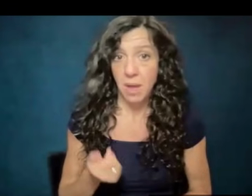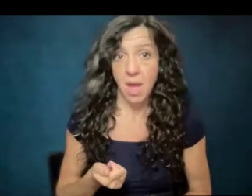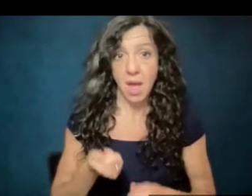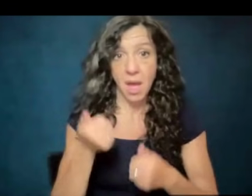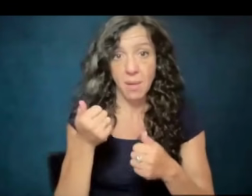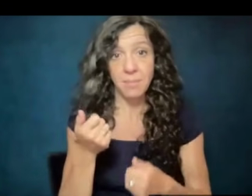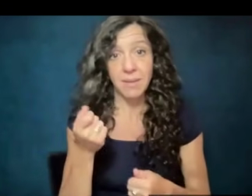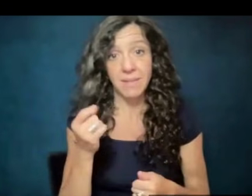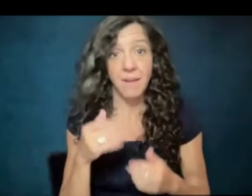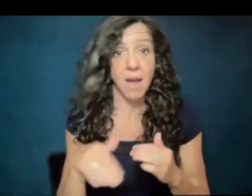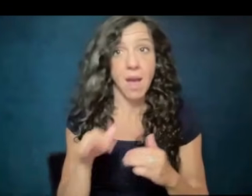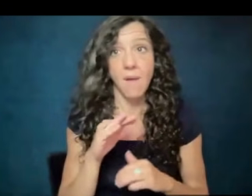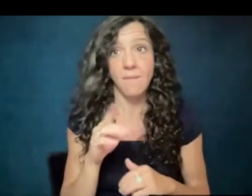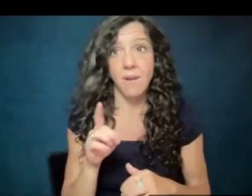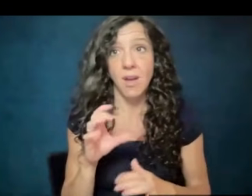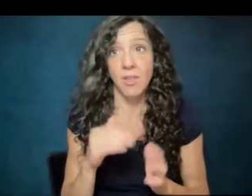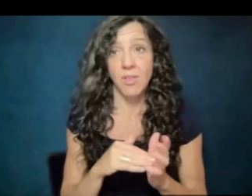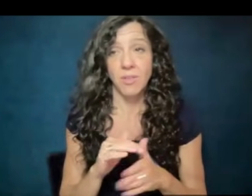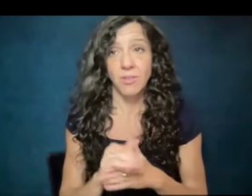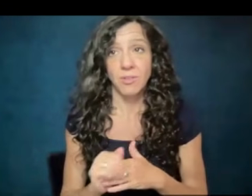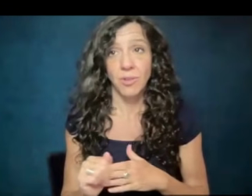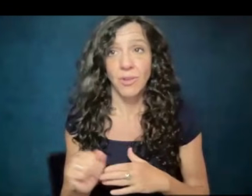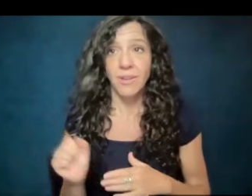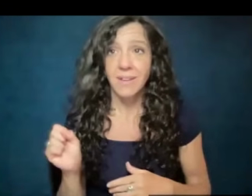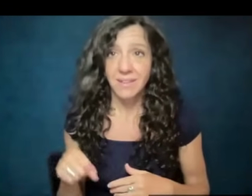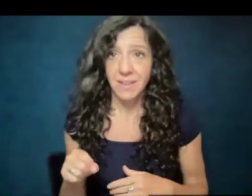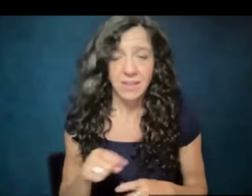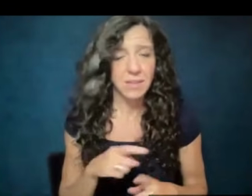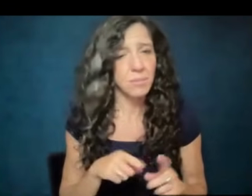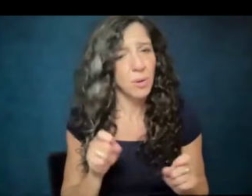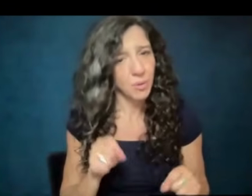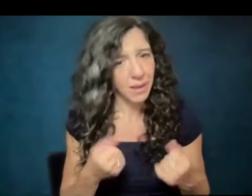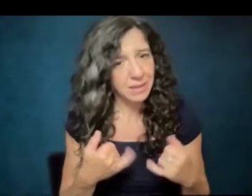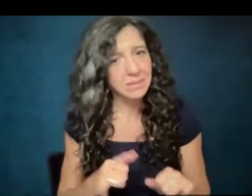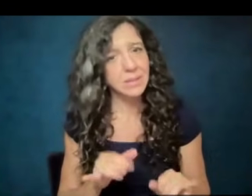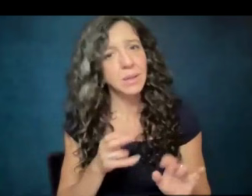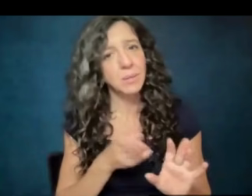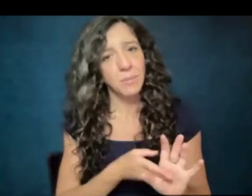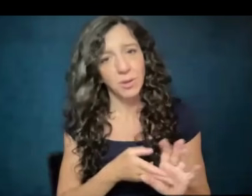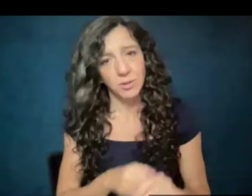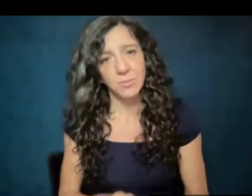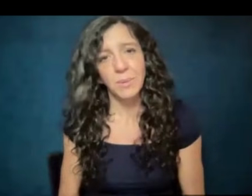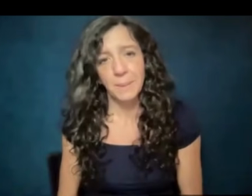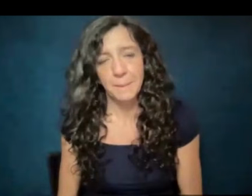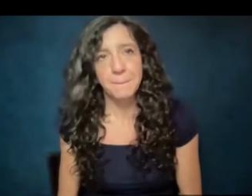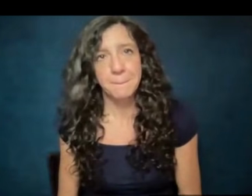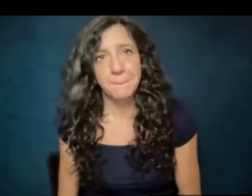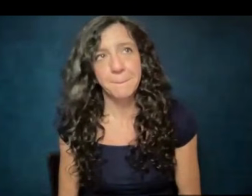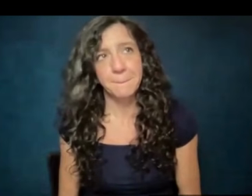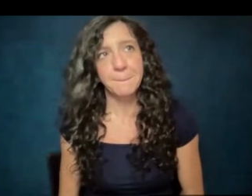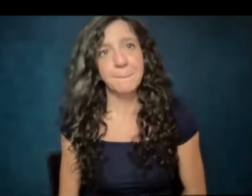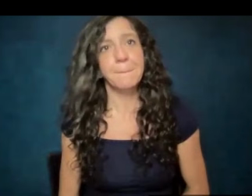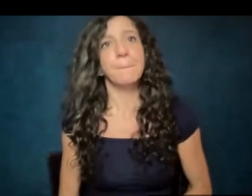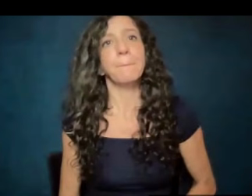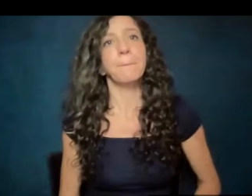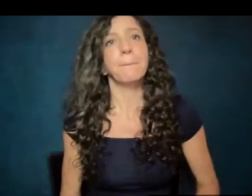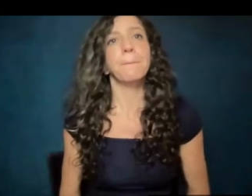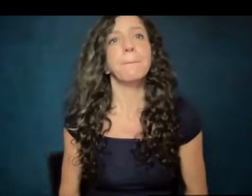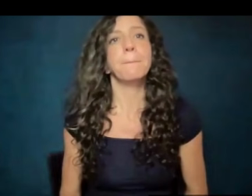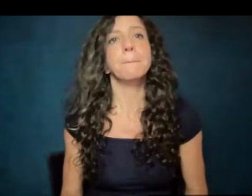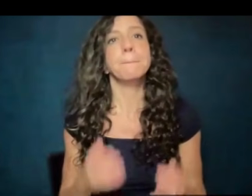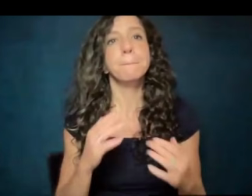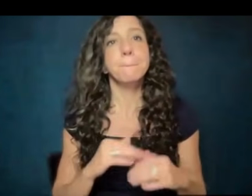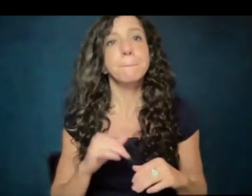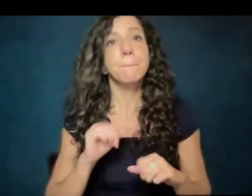than $100,000, but you can still participate in the program. The worker may pay